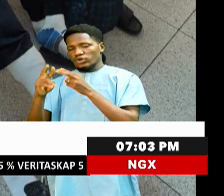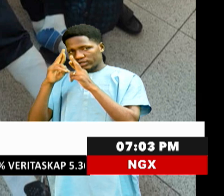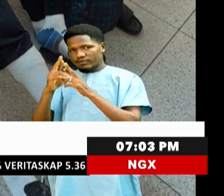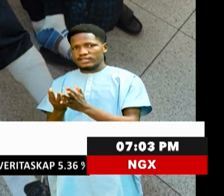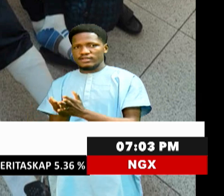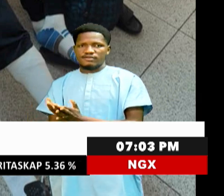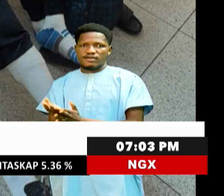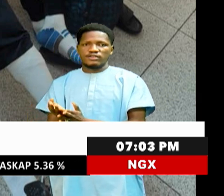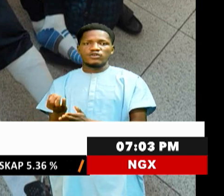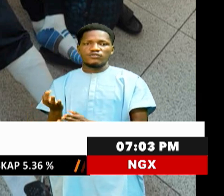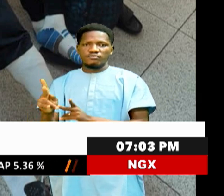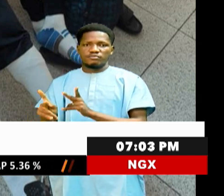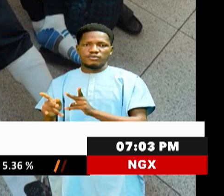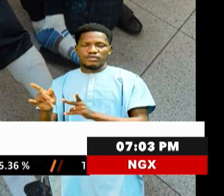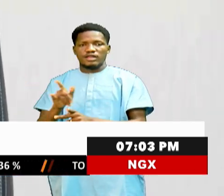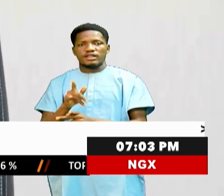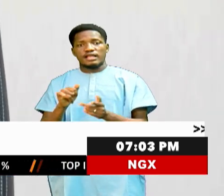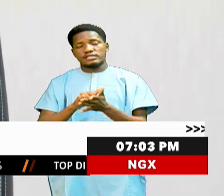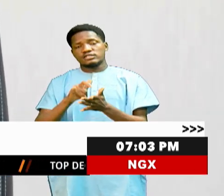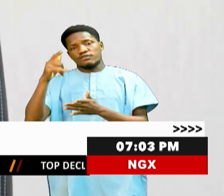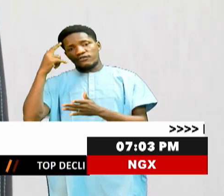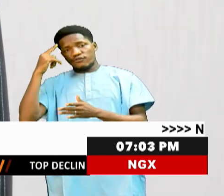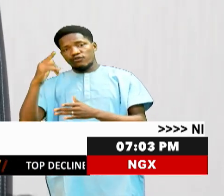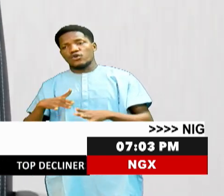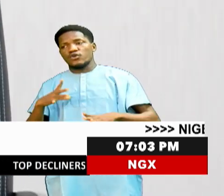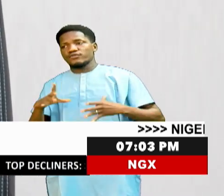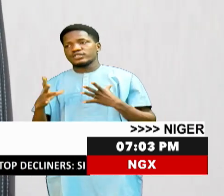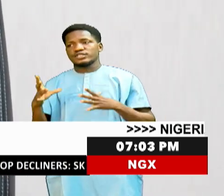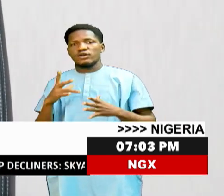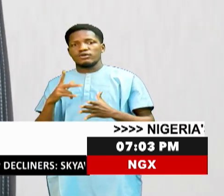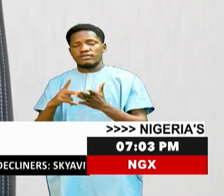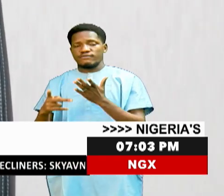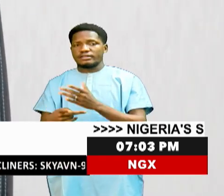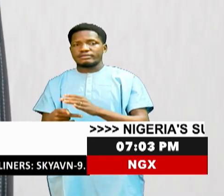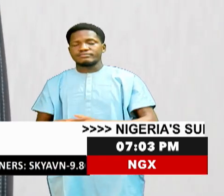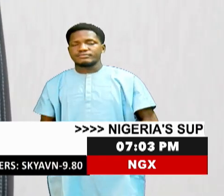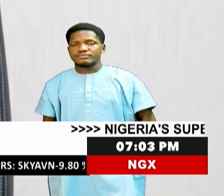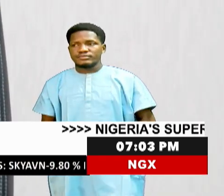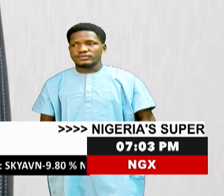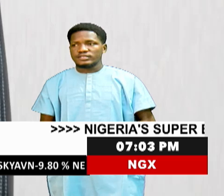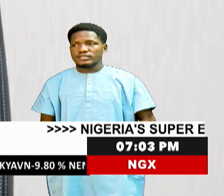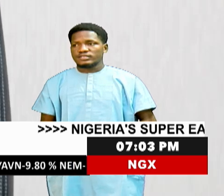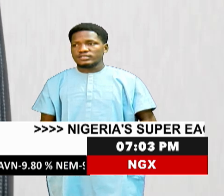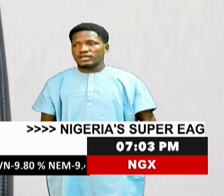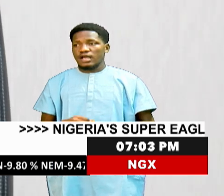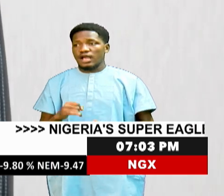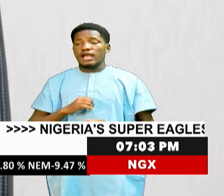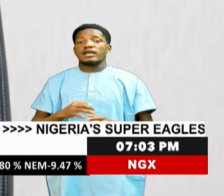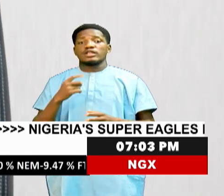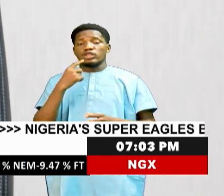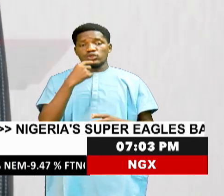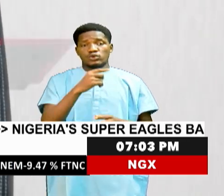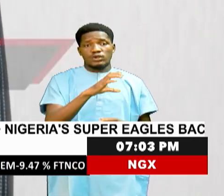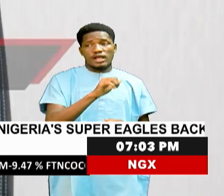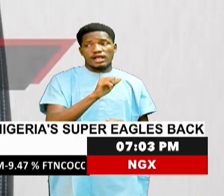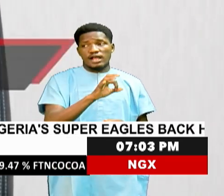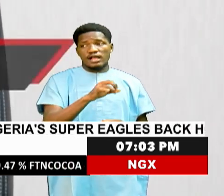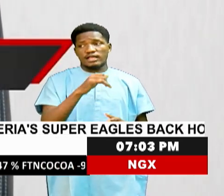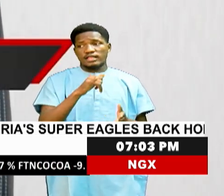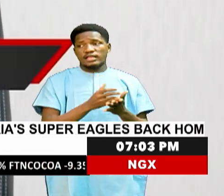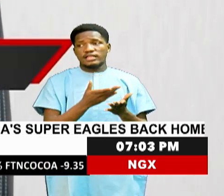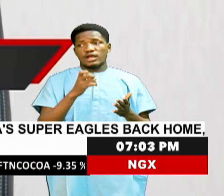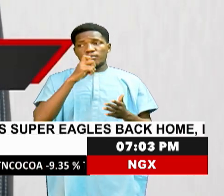athletes traveling for official events. I've also, you know, put it to CAF that there must be an adverse consequence, you know,